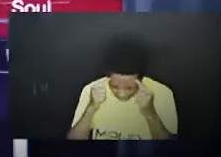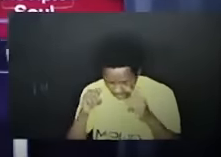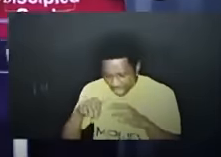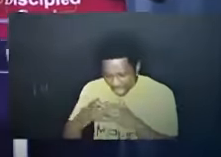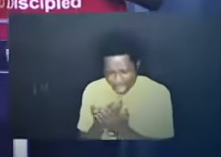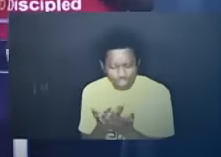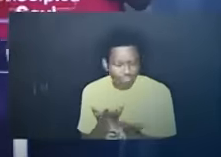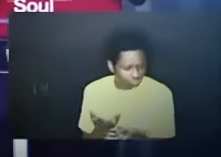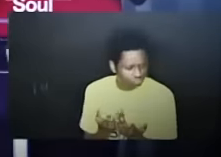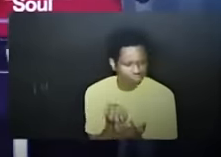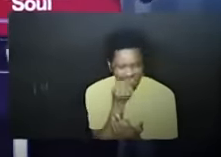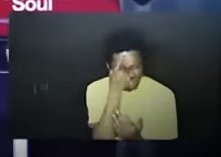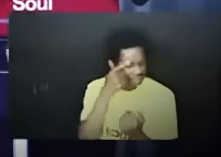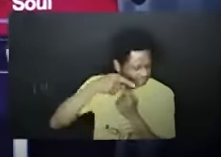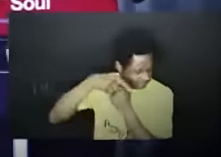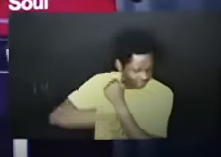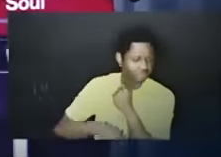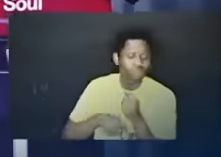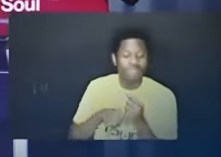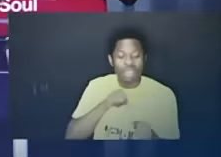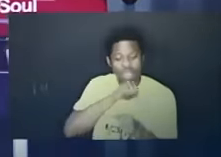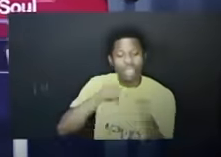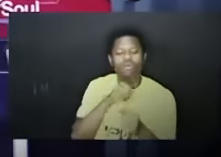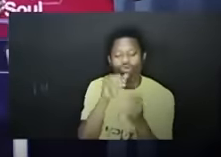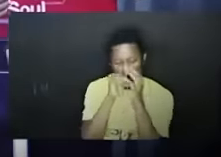So today we